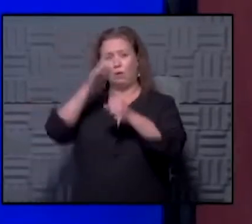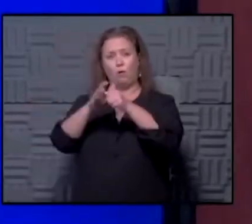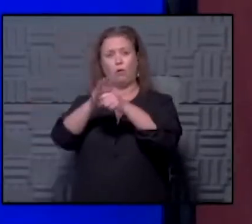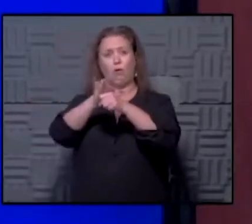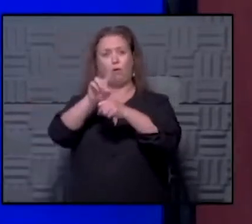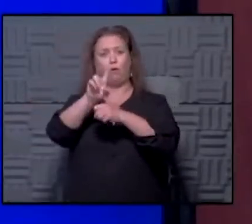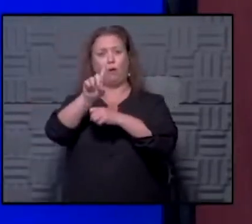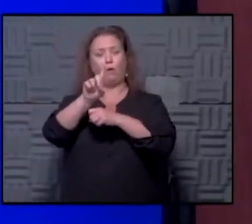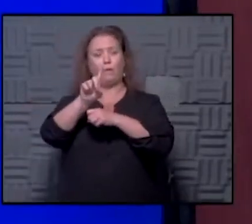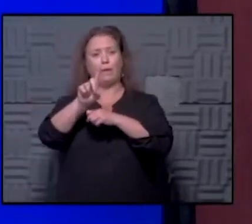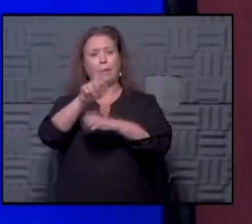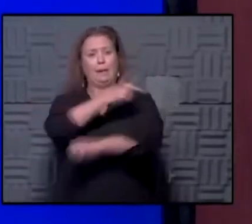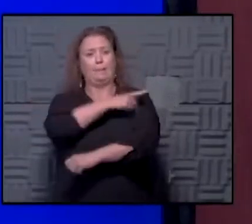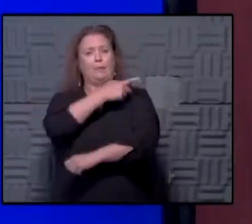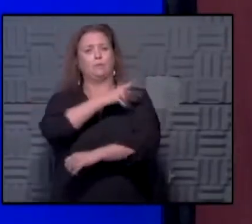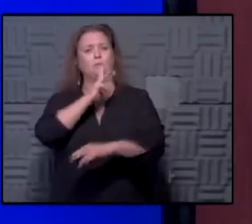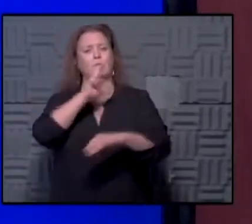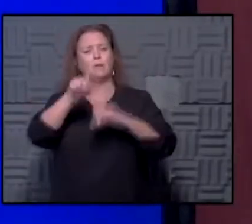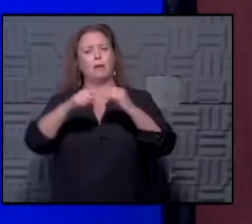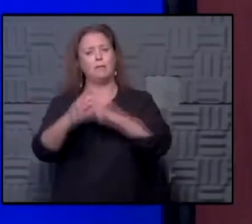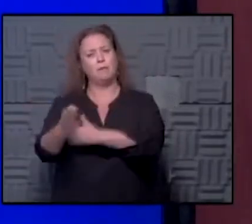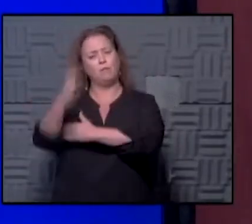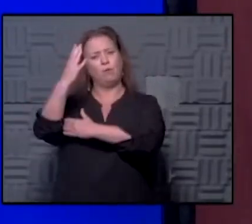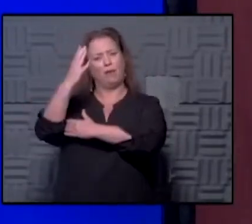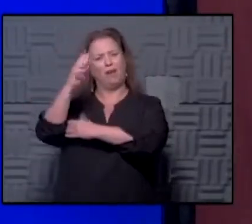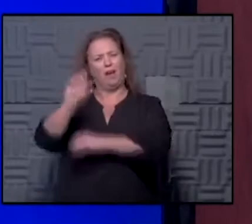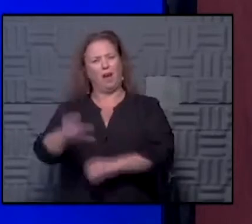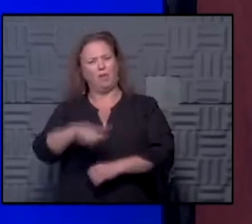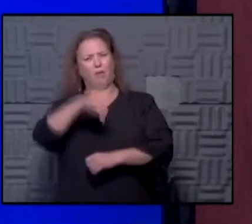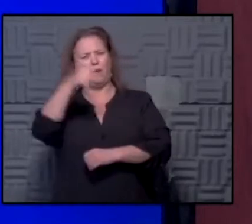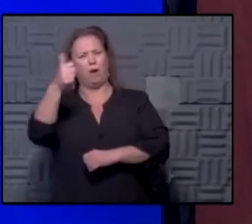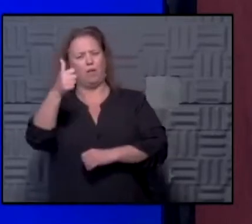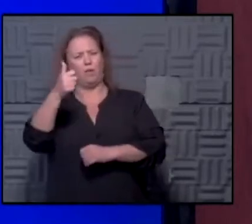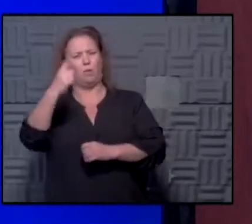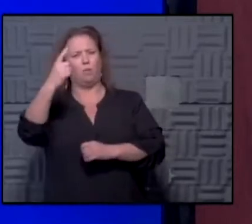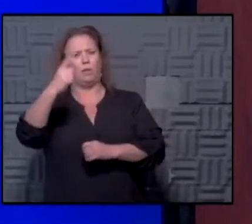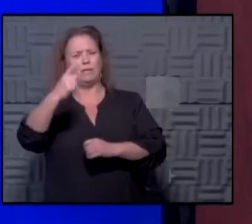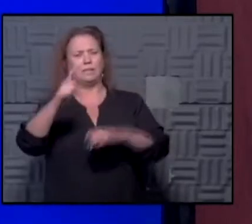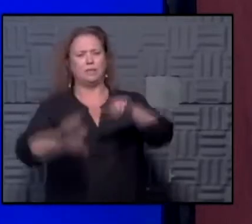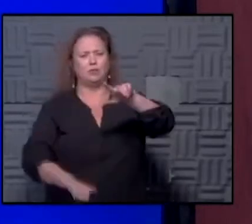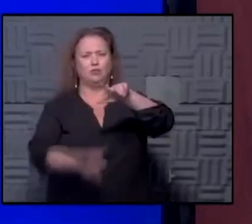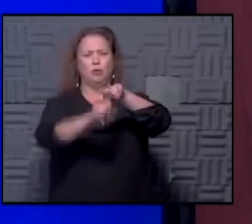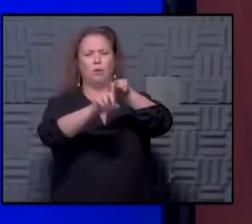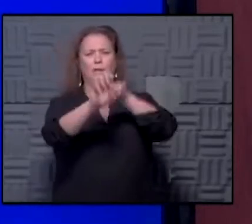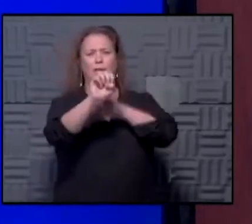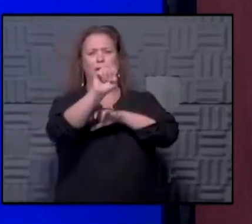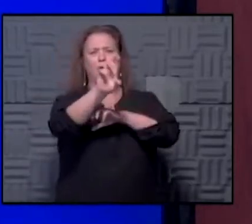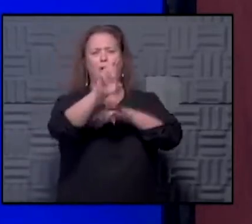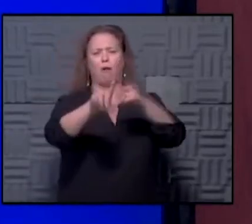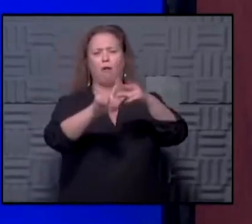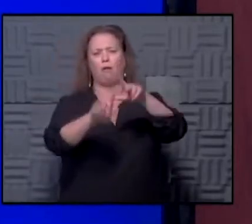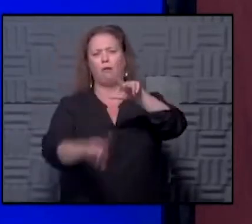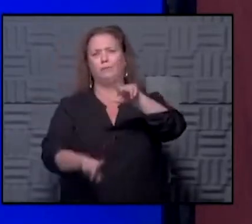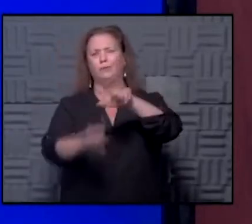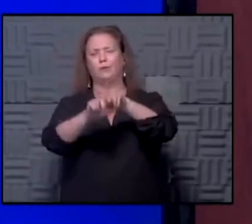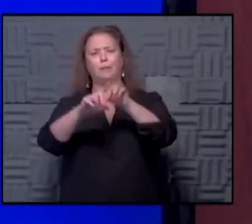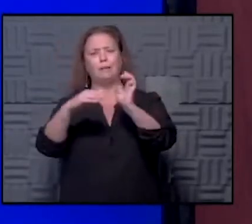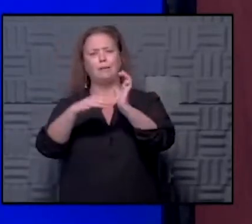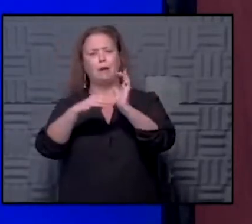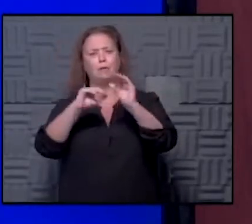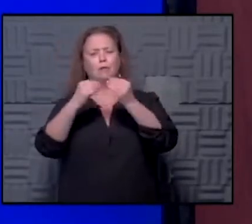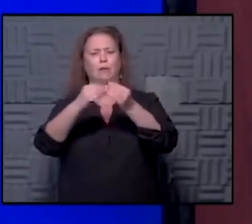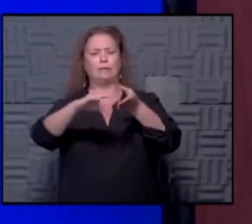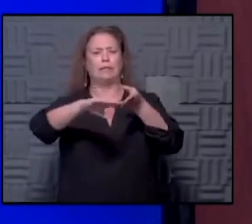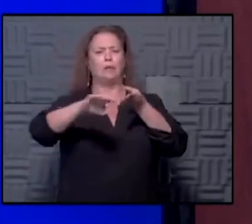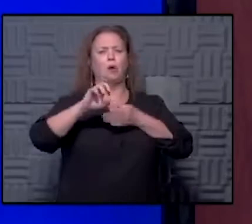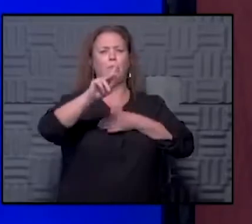that we talk about in the morning, she's curious, are there other ones that present in the emergency department or doctor's offices that go on